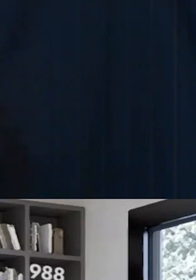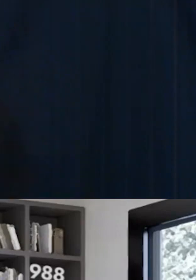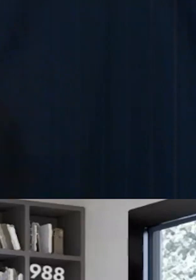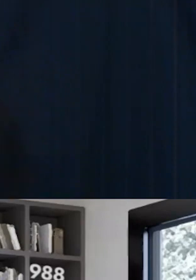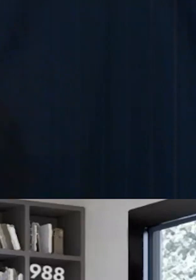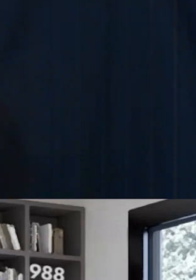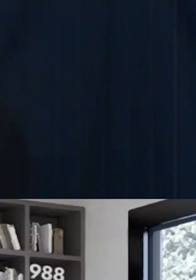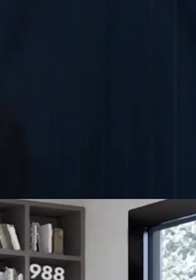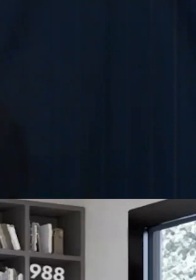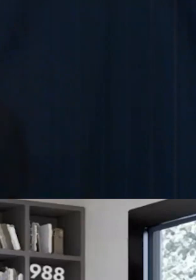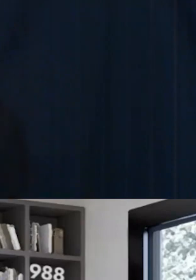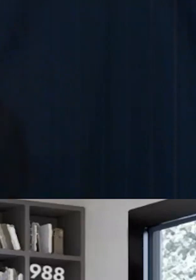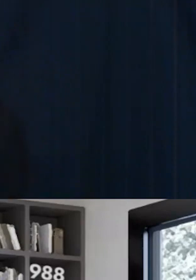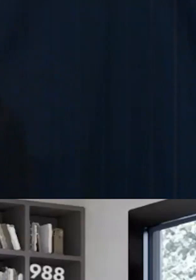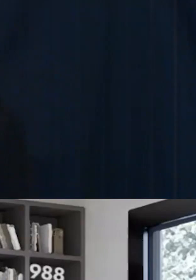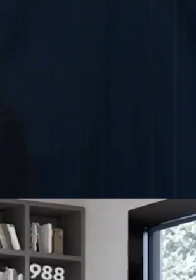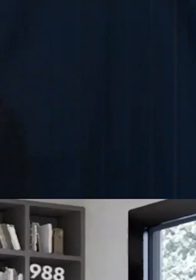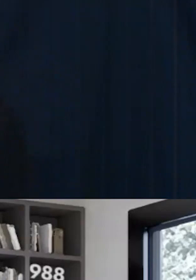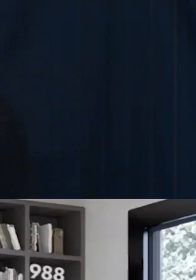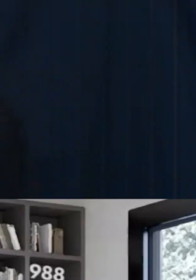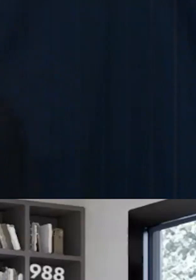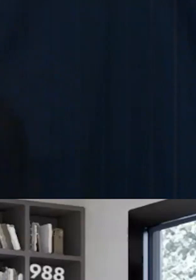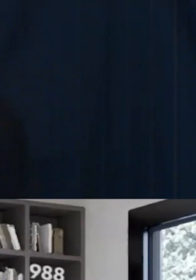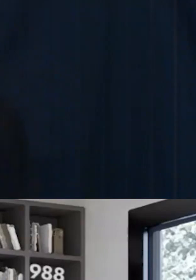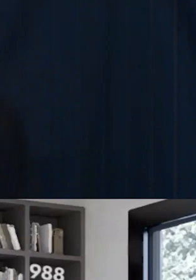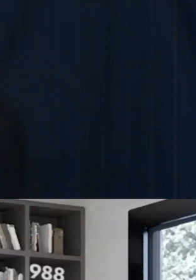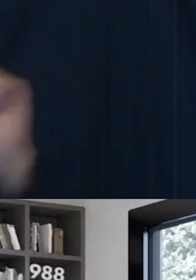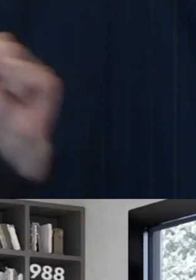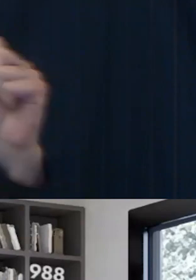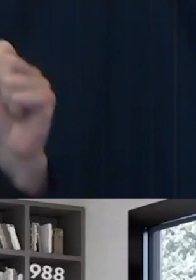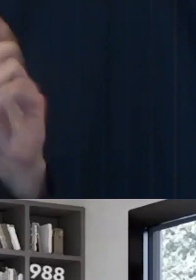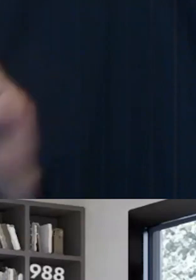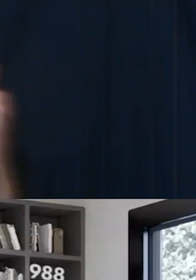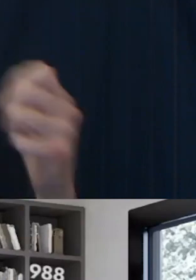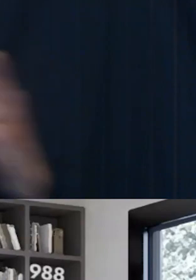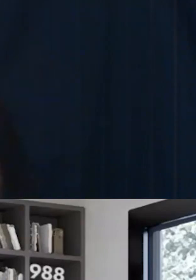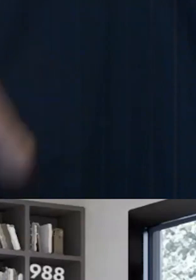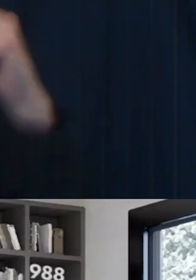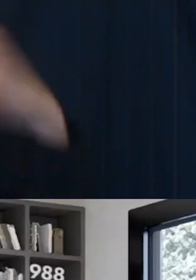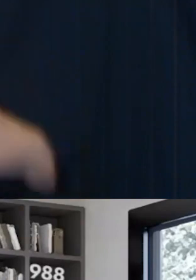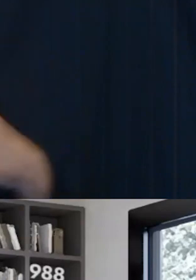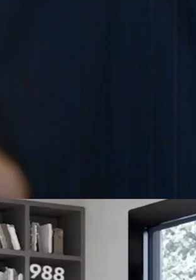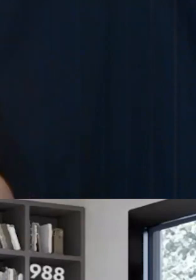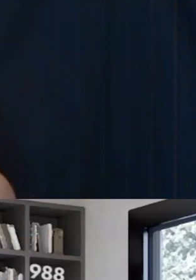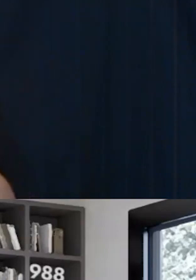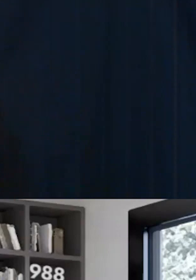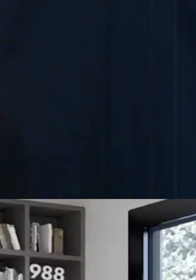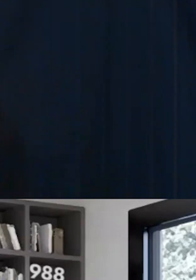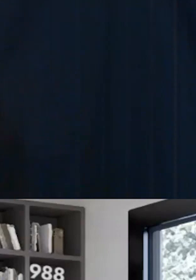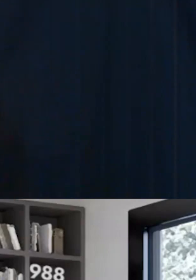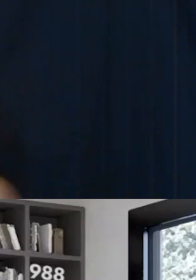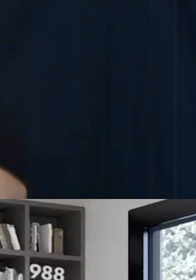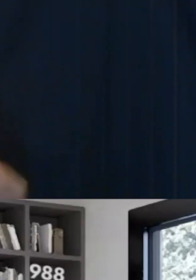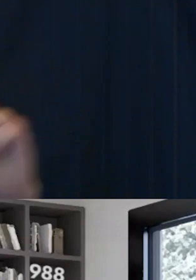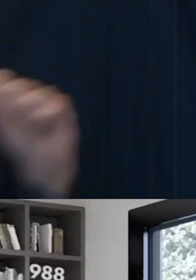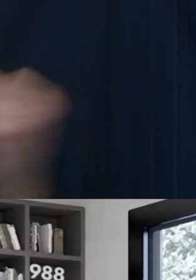that I went to. And so he would tell me, after you work out, after you do any sort of sweating, after you do any sort of exertion, you should take a cold